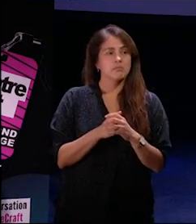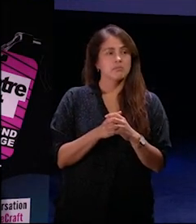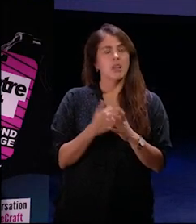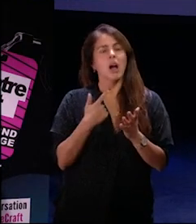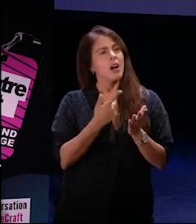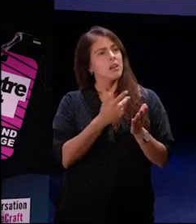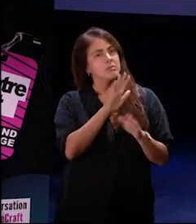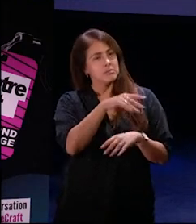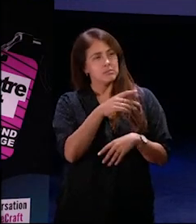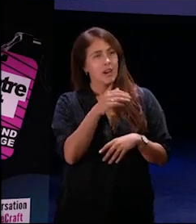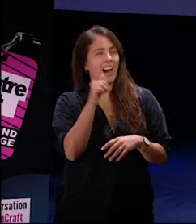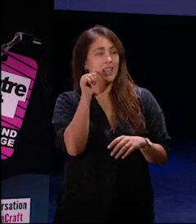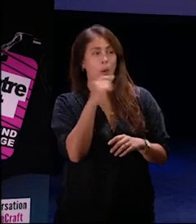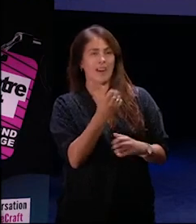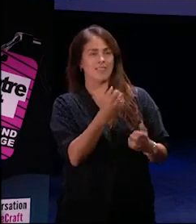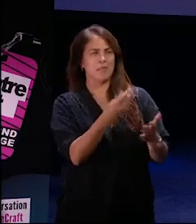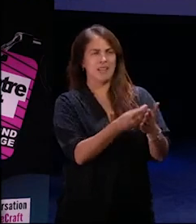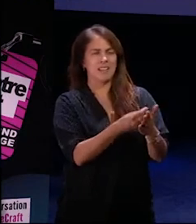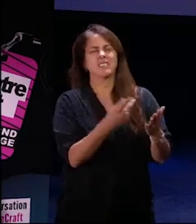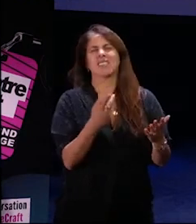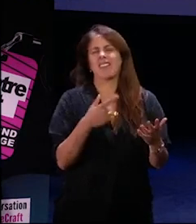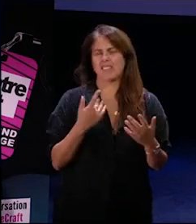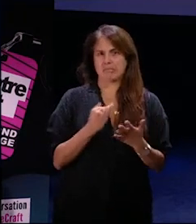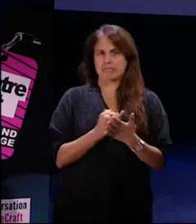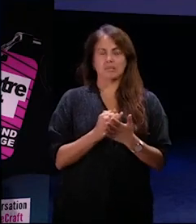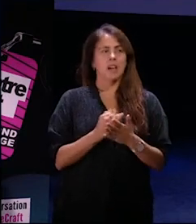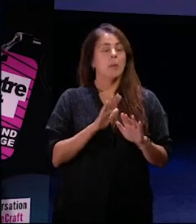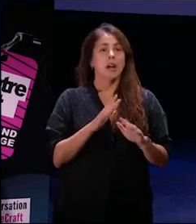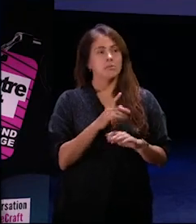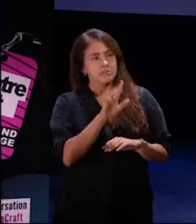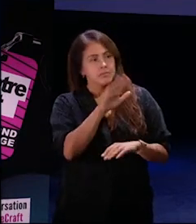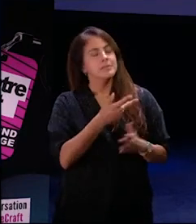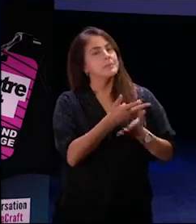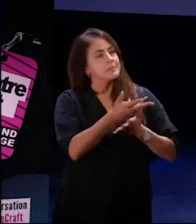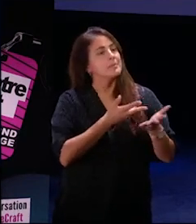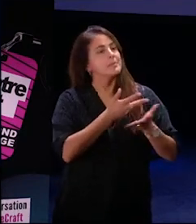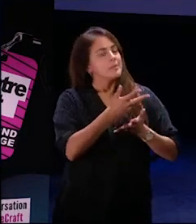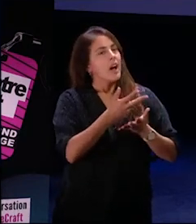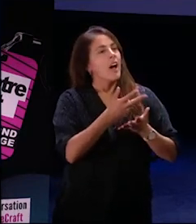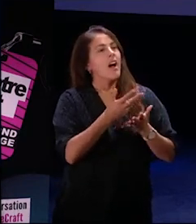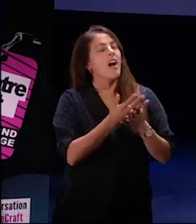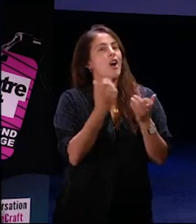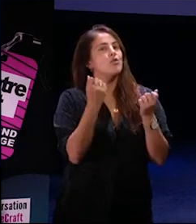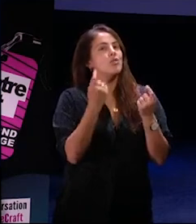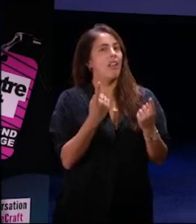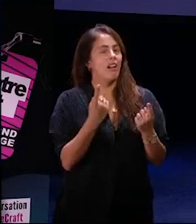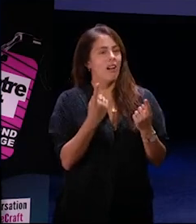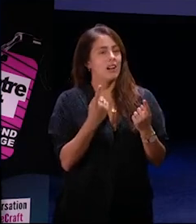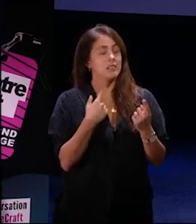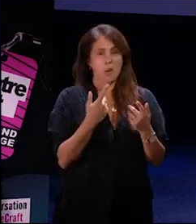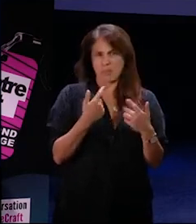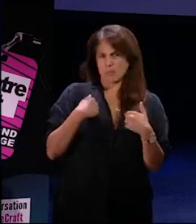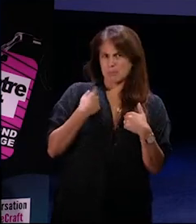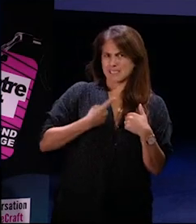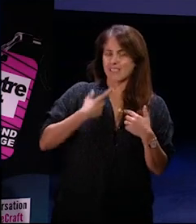not because I know they have money, I'm making myself sound very shallow, but you start talking to someone and you just kind of realize. So I would take an interest in